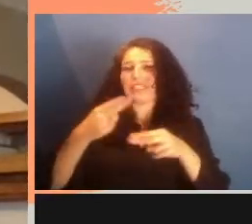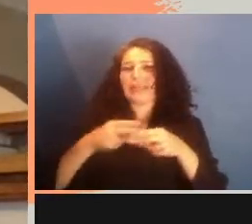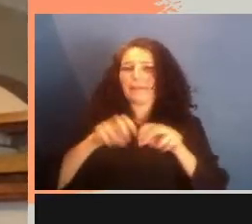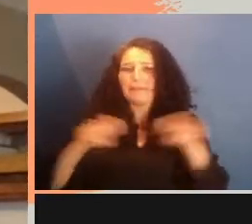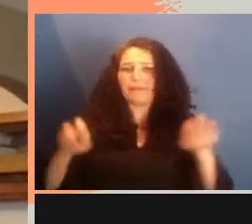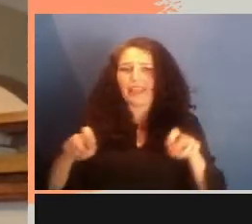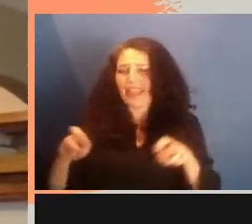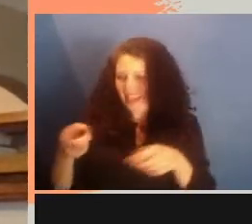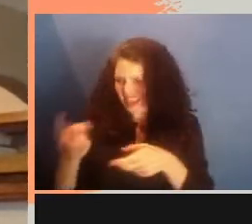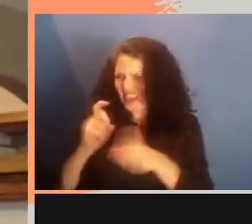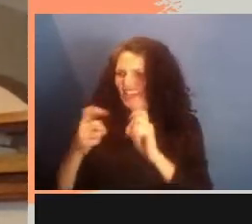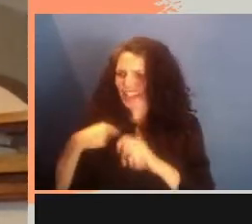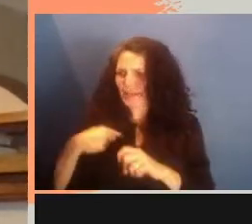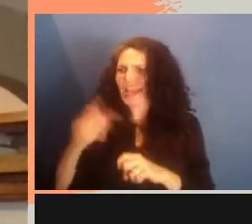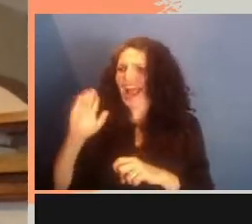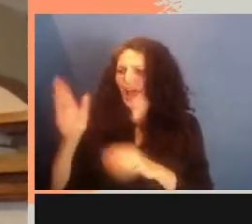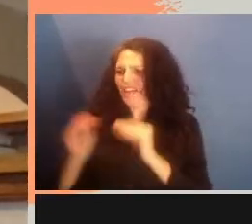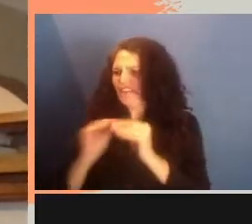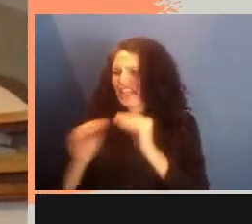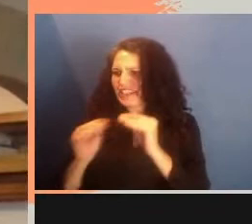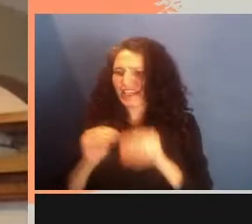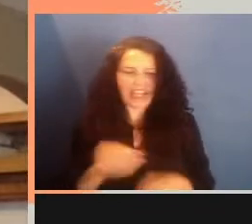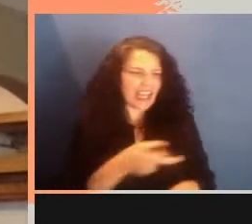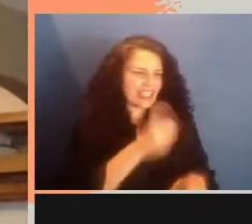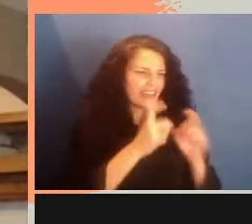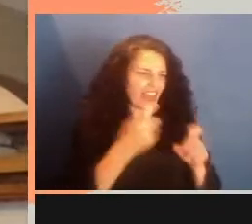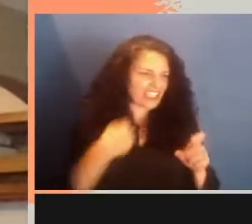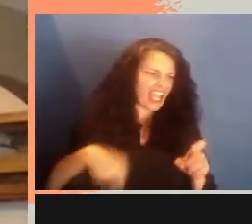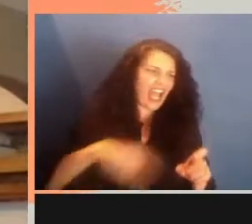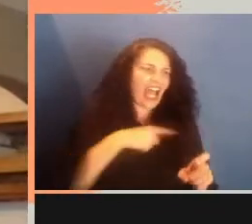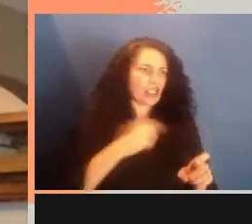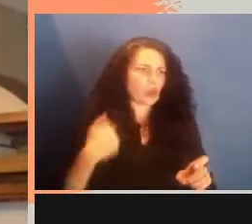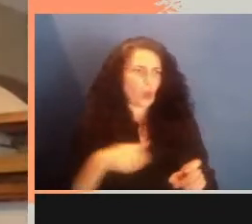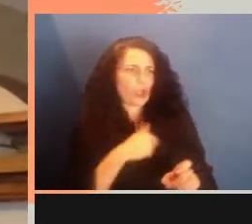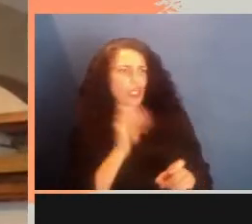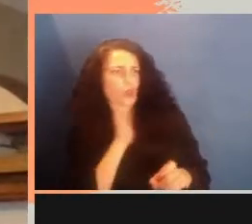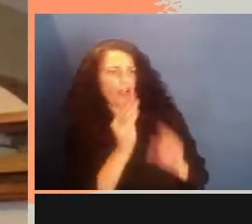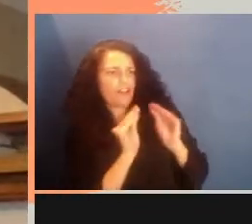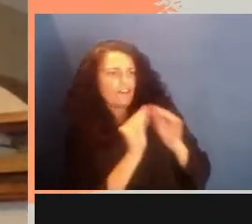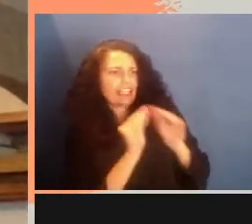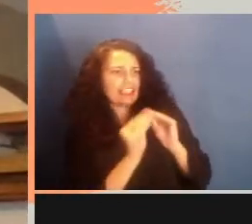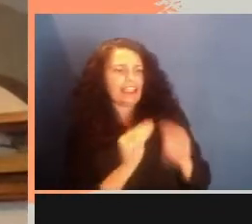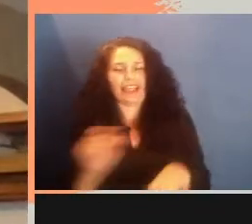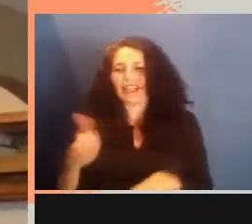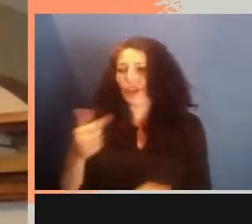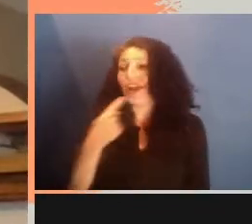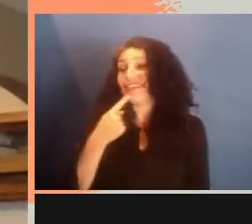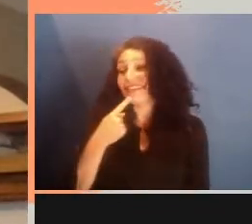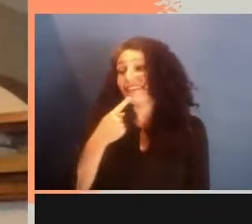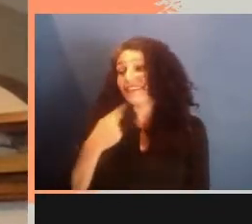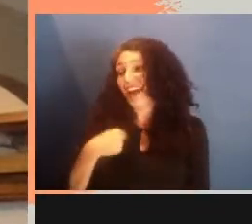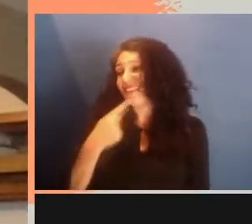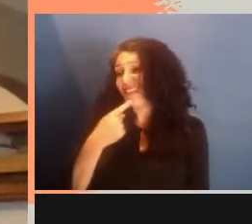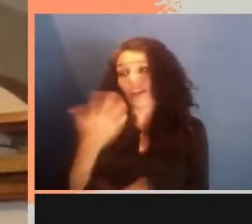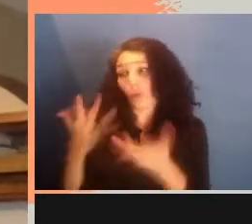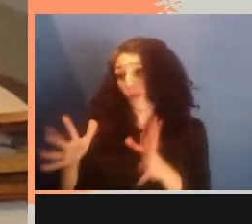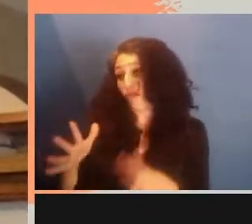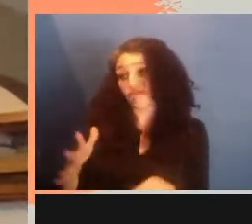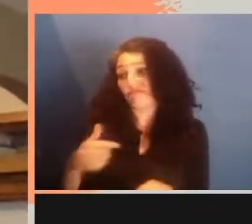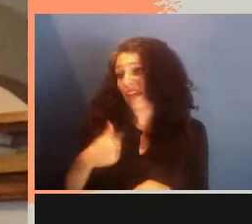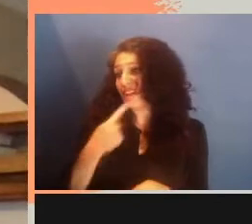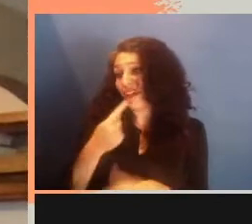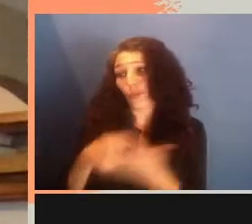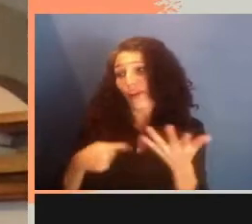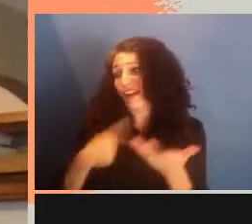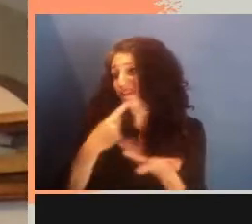I'll fix it, or give that to us, we'll fix it. Another one was, I said what I said, or don't